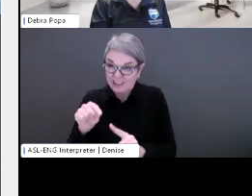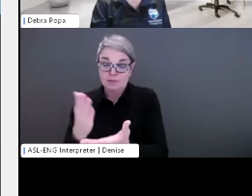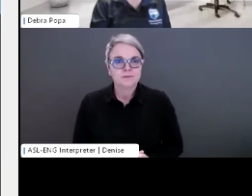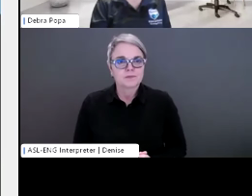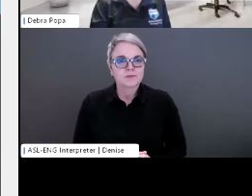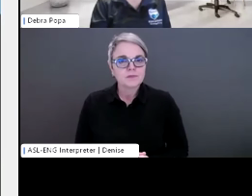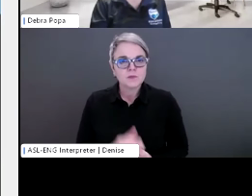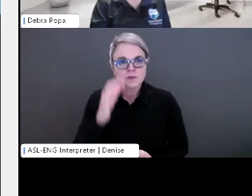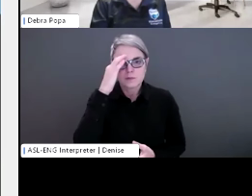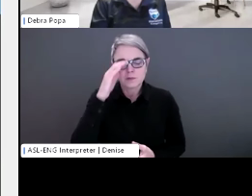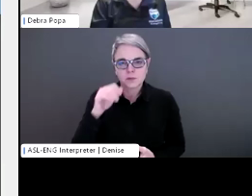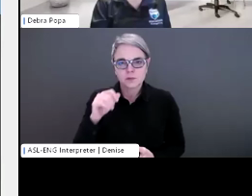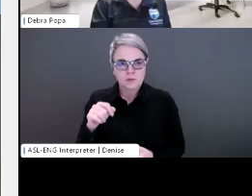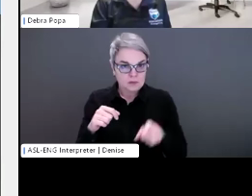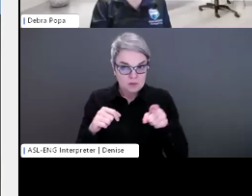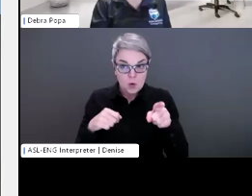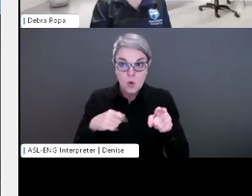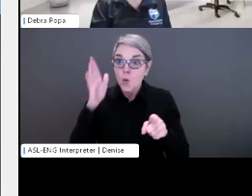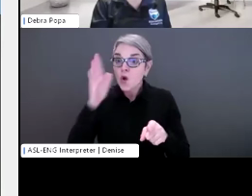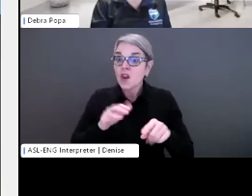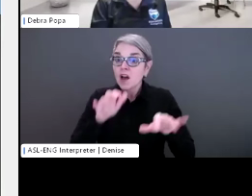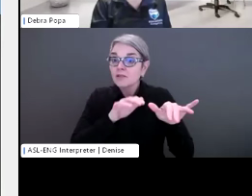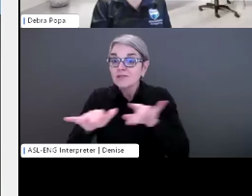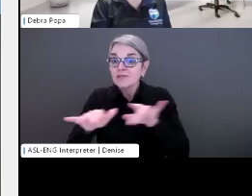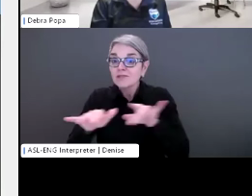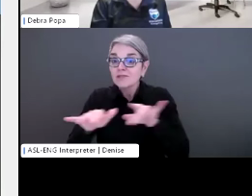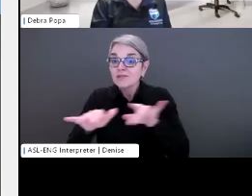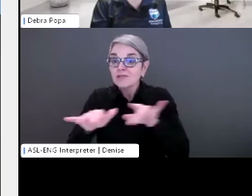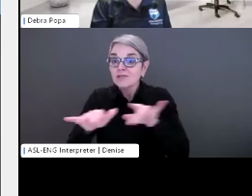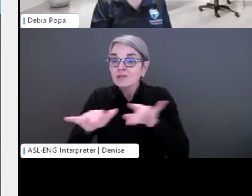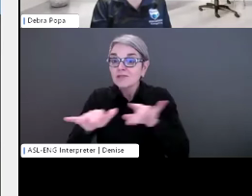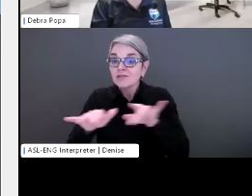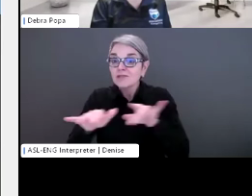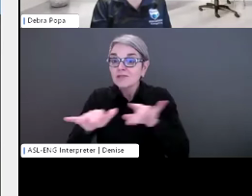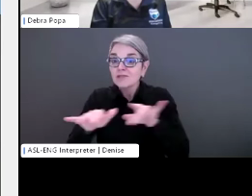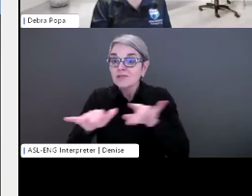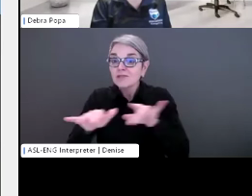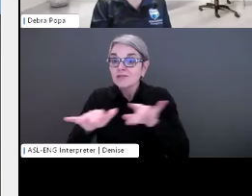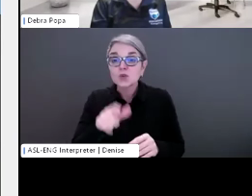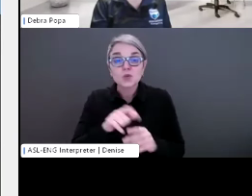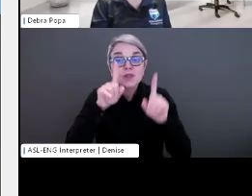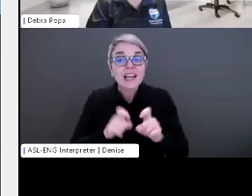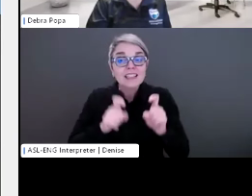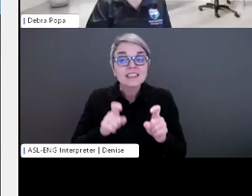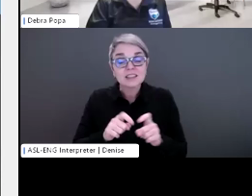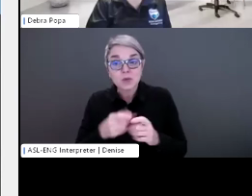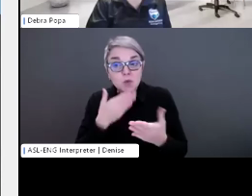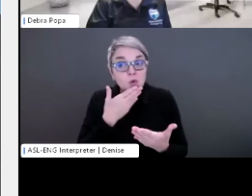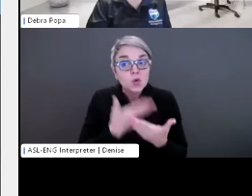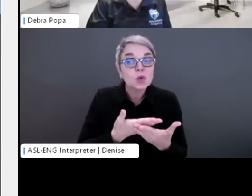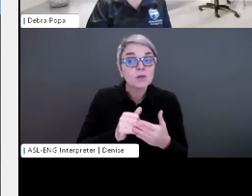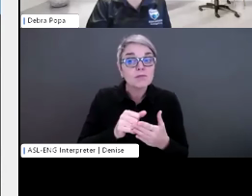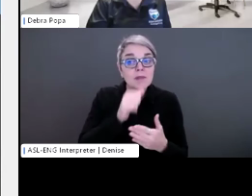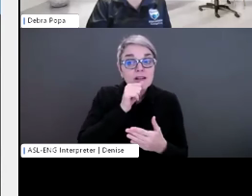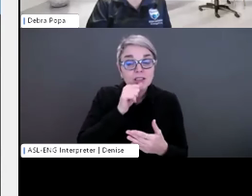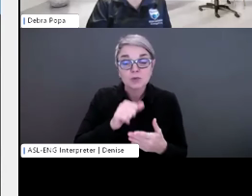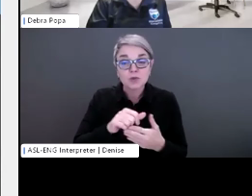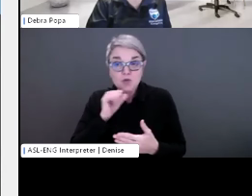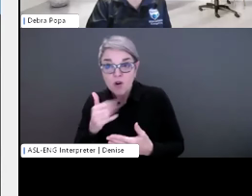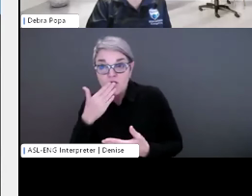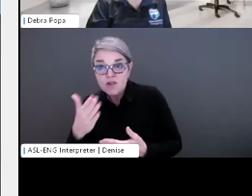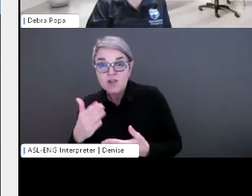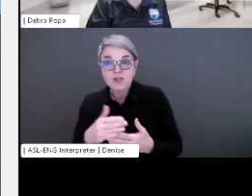am still not likely to punch in my password into this password strength checker. I will,